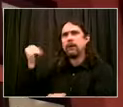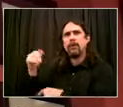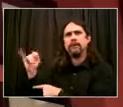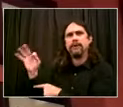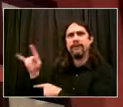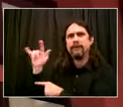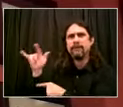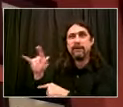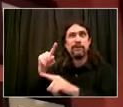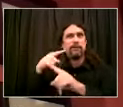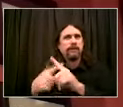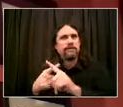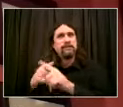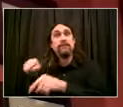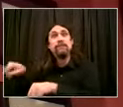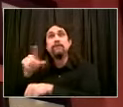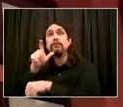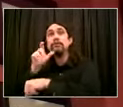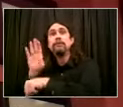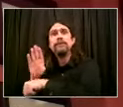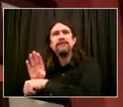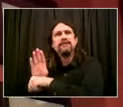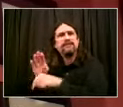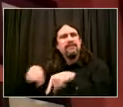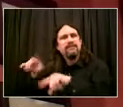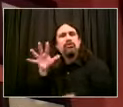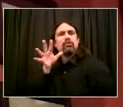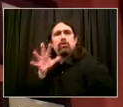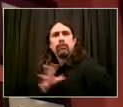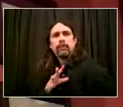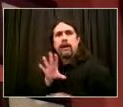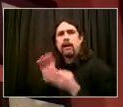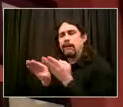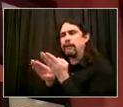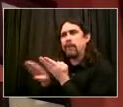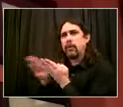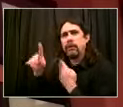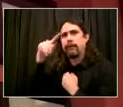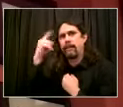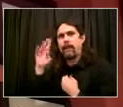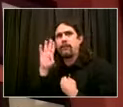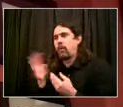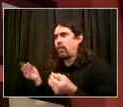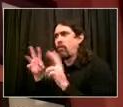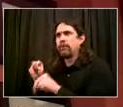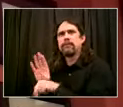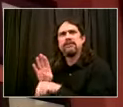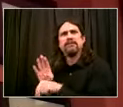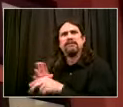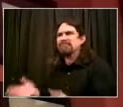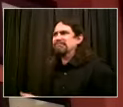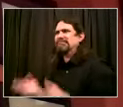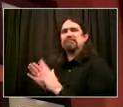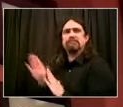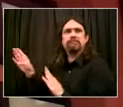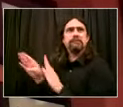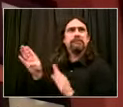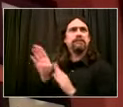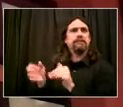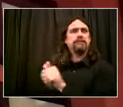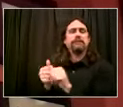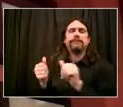so I'm just honored to know that you, Mr. Mayor, and the governor and the Port Authority, and